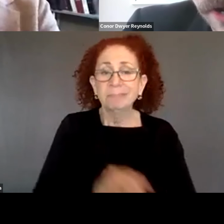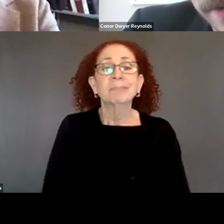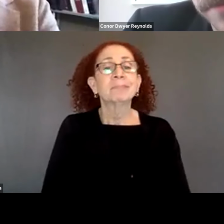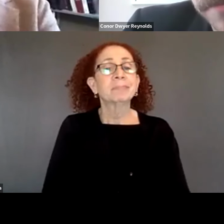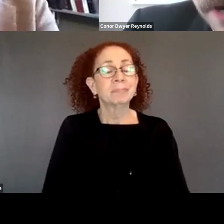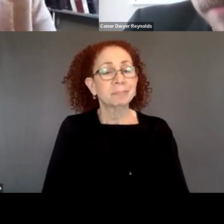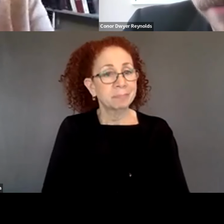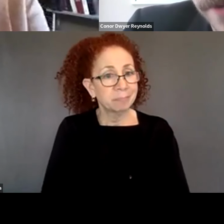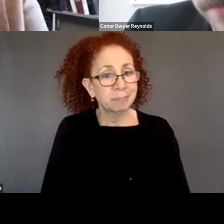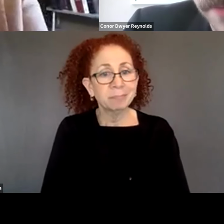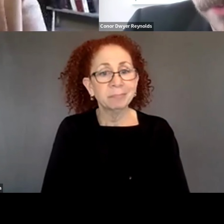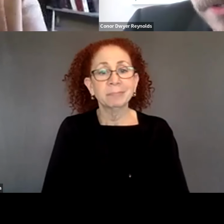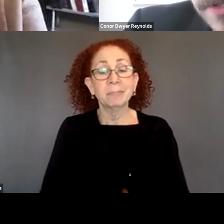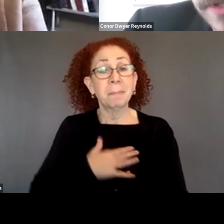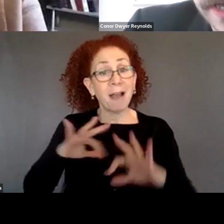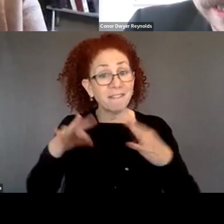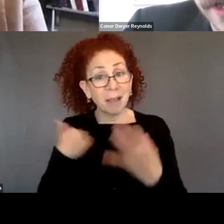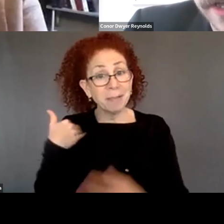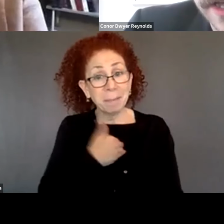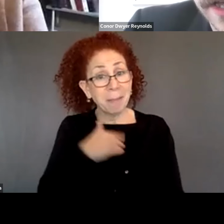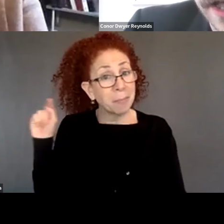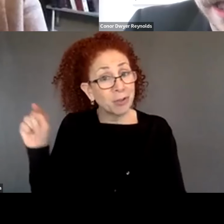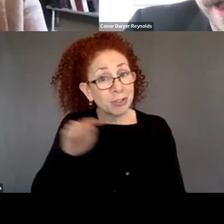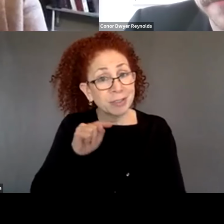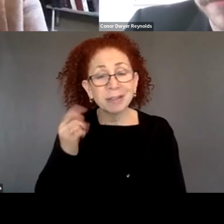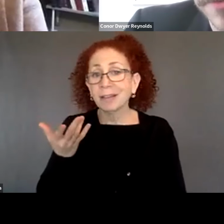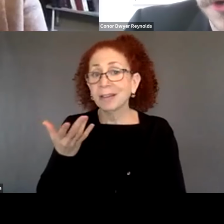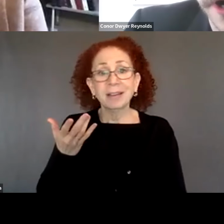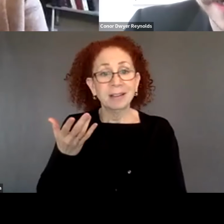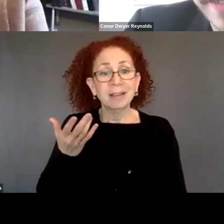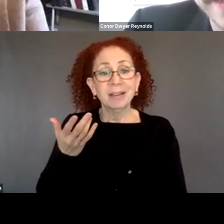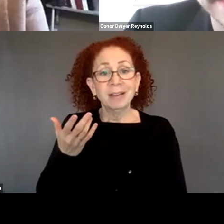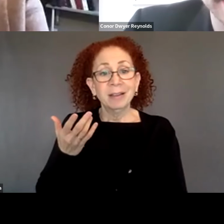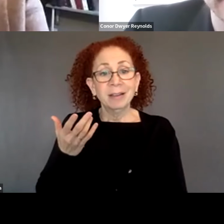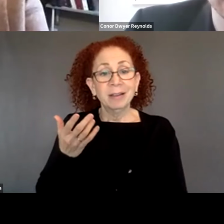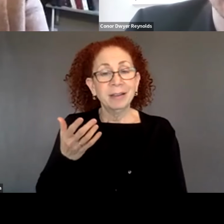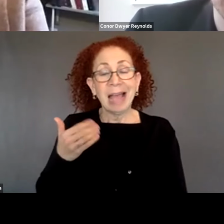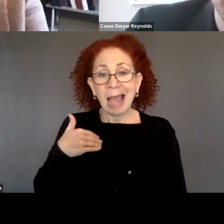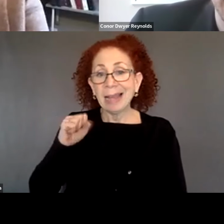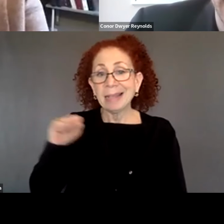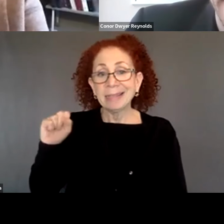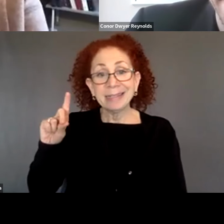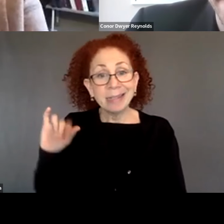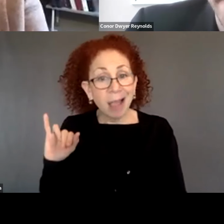You know, many of my family members grew up on SSDI,